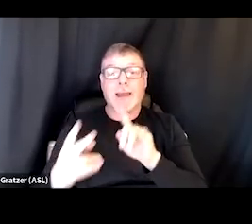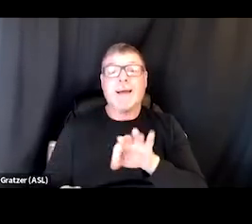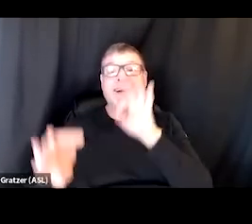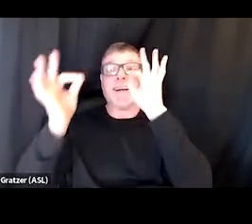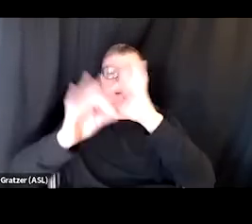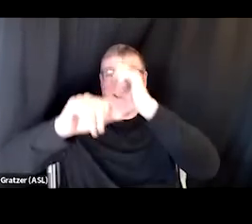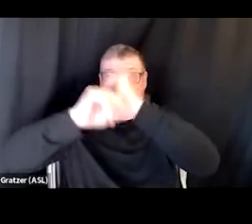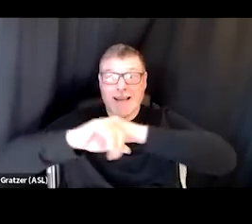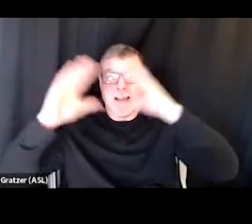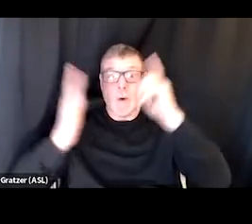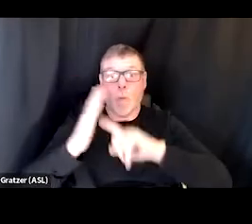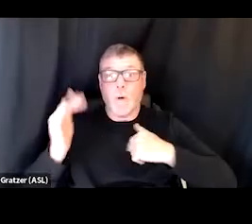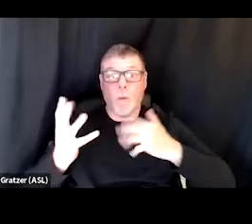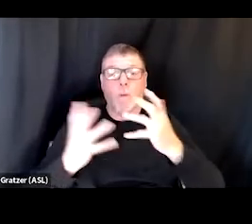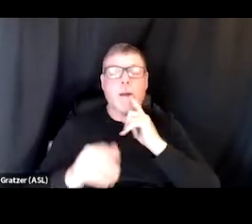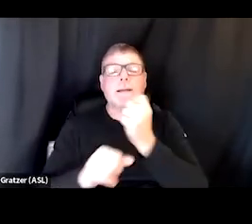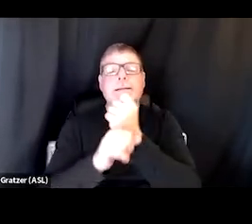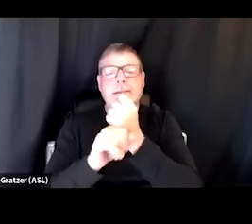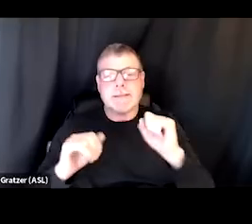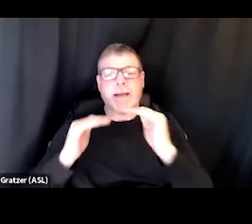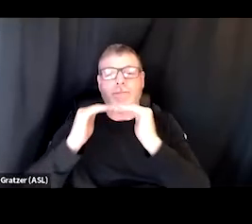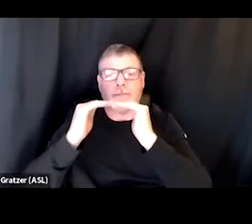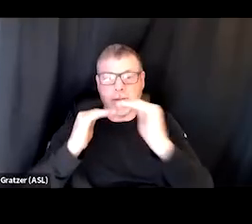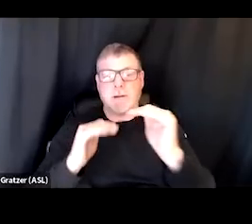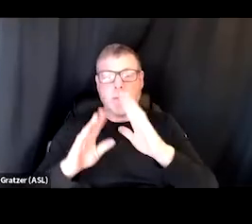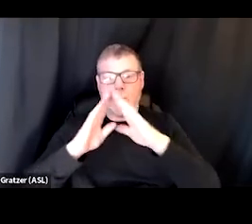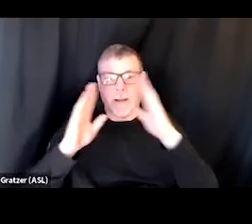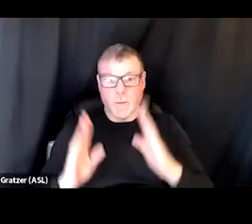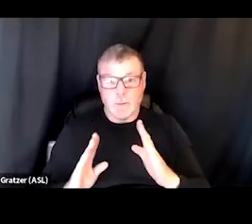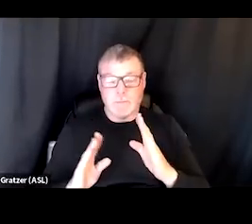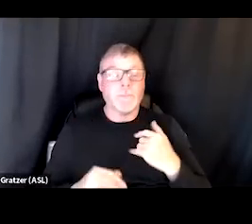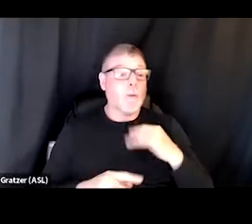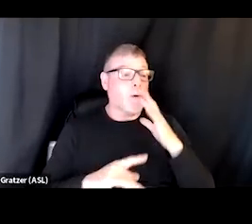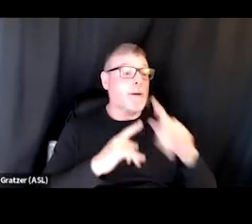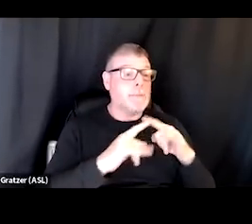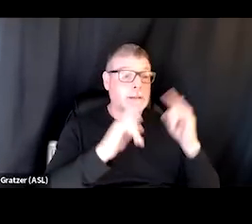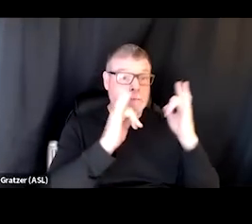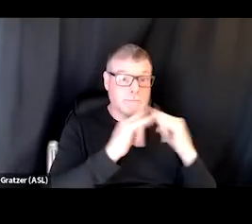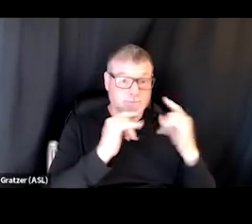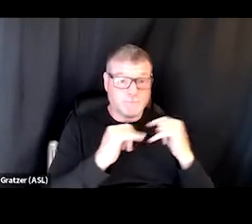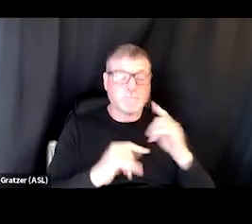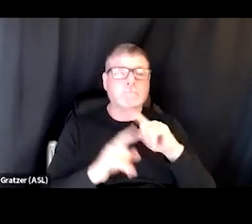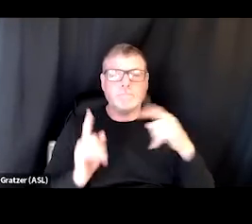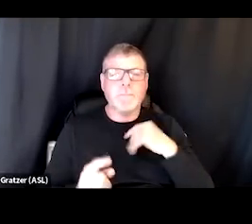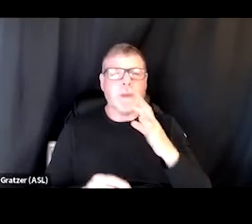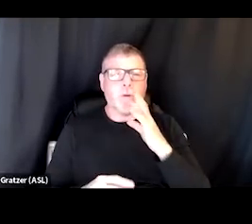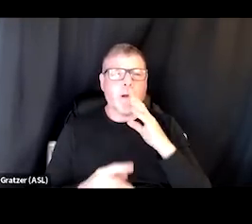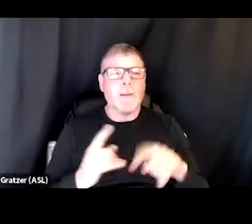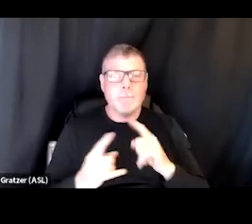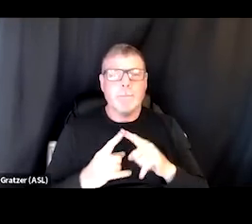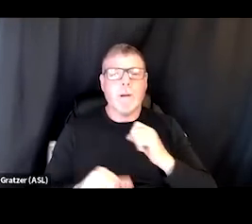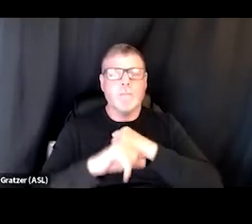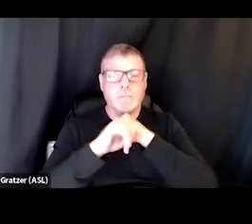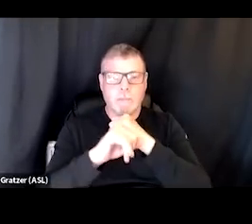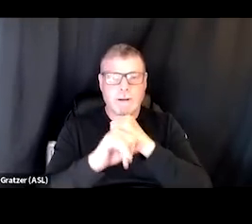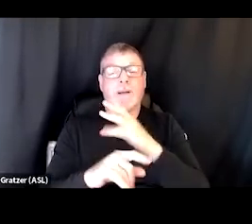really want for people is safe and stable housing. So we're talking here about encampments. I am going to talk about some kind of protective and